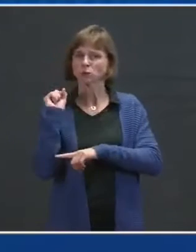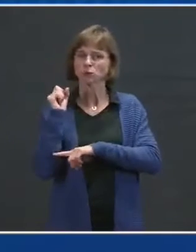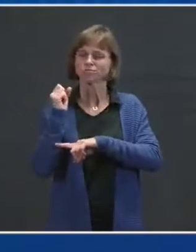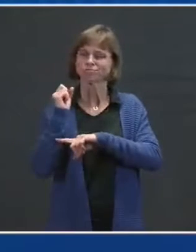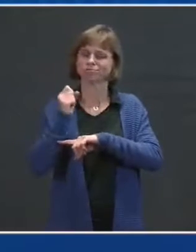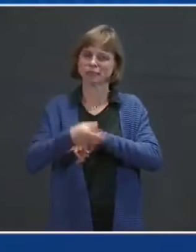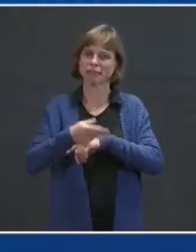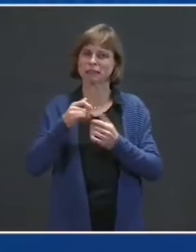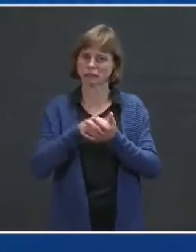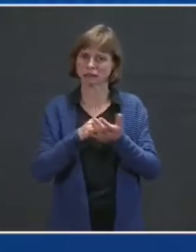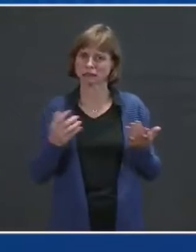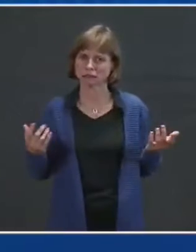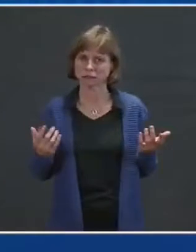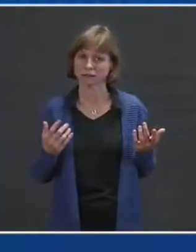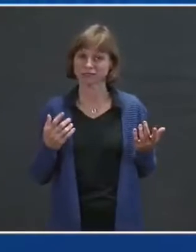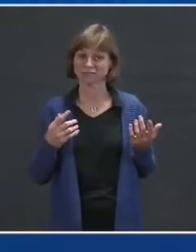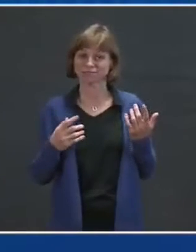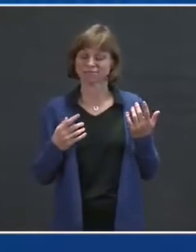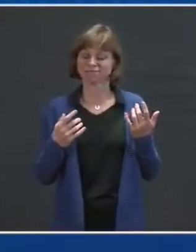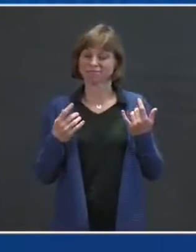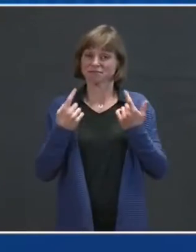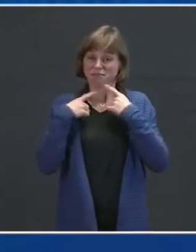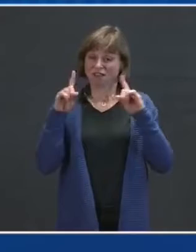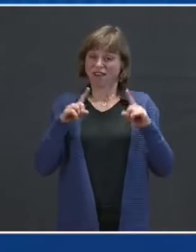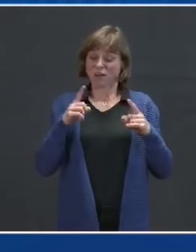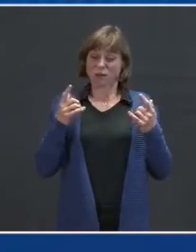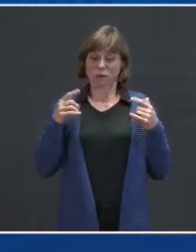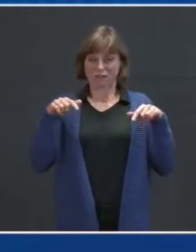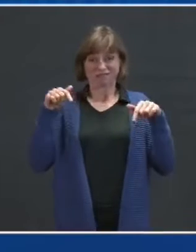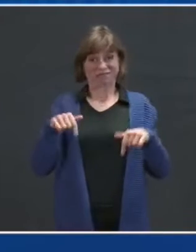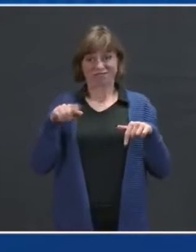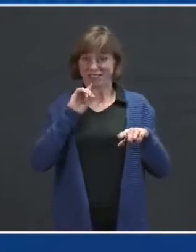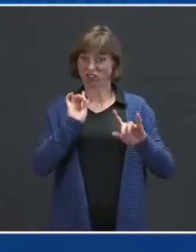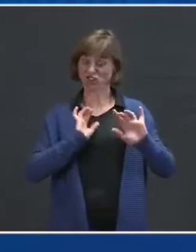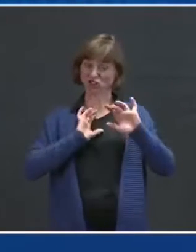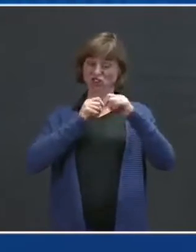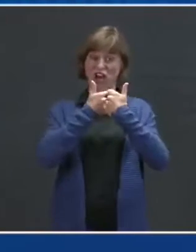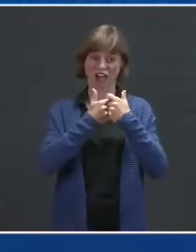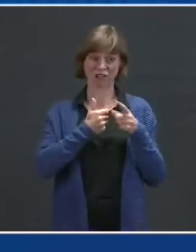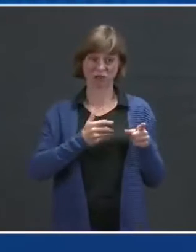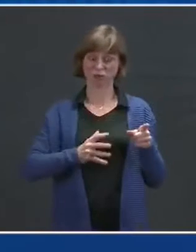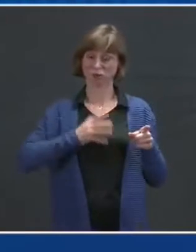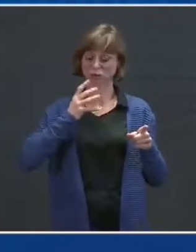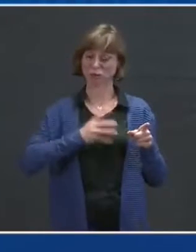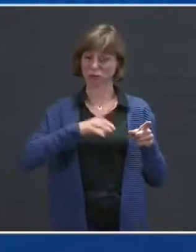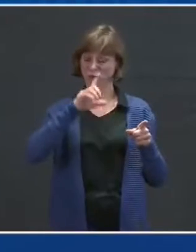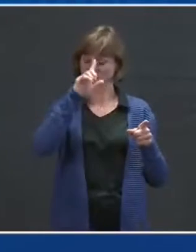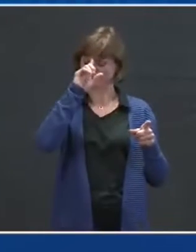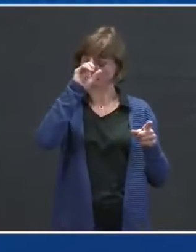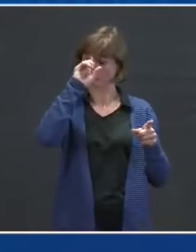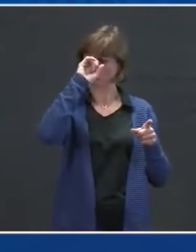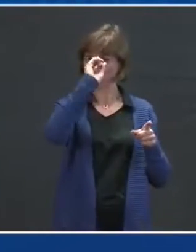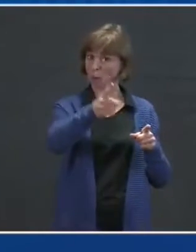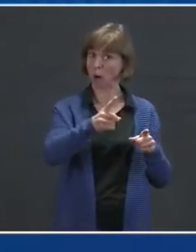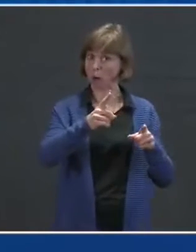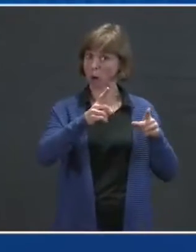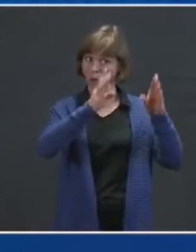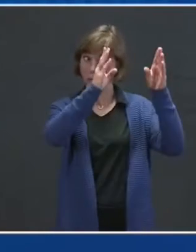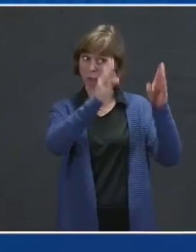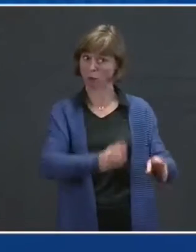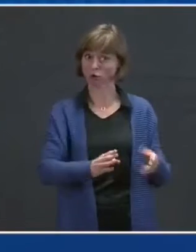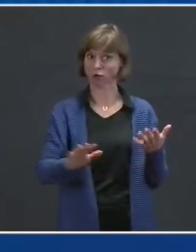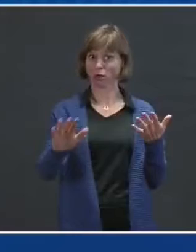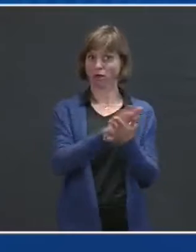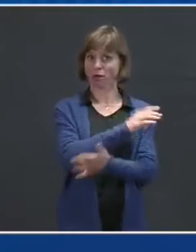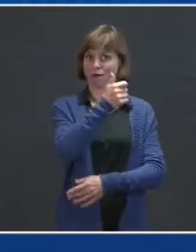finally, this is challenging. This is a sophisticated actor who did their best to hide their tracks. We believe it took them months to